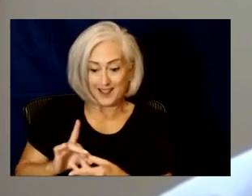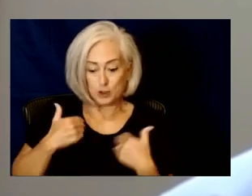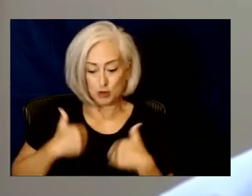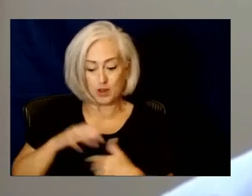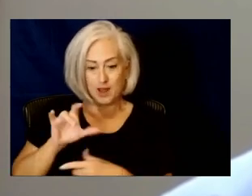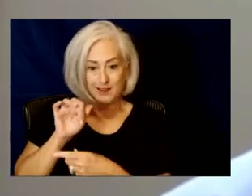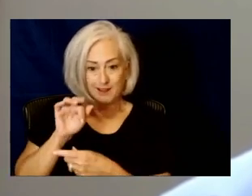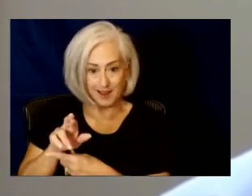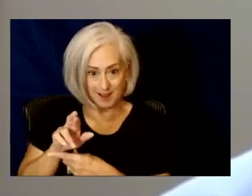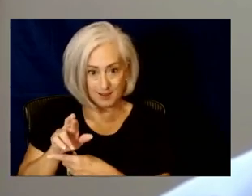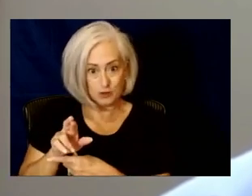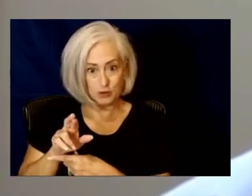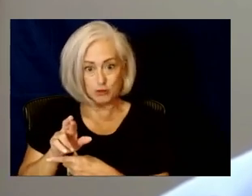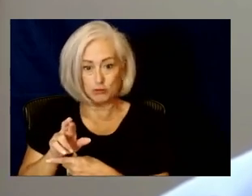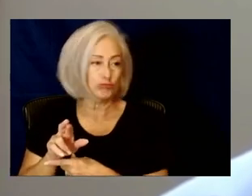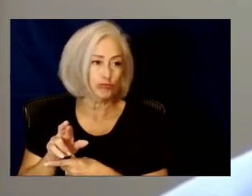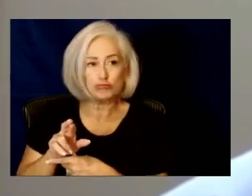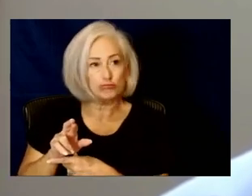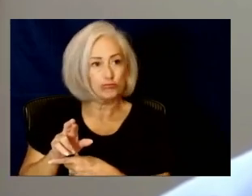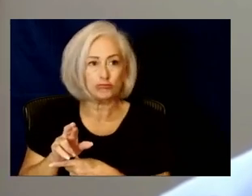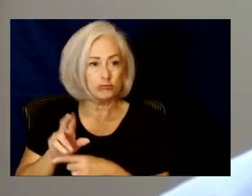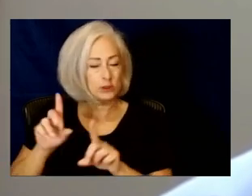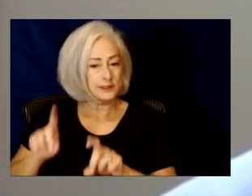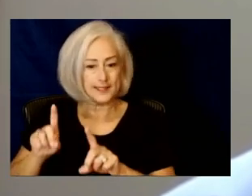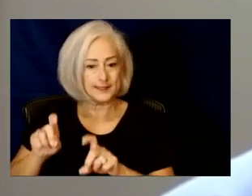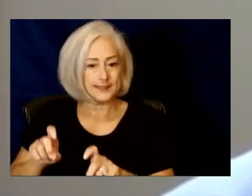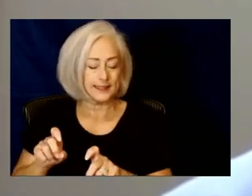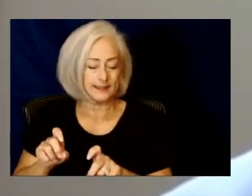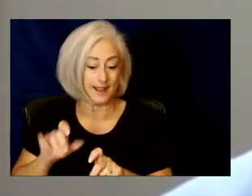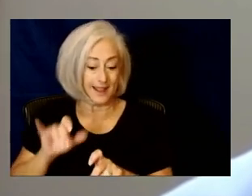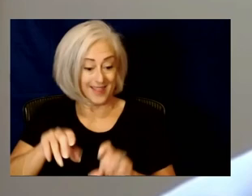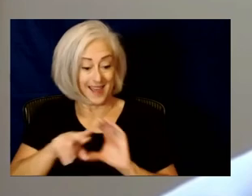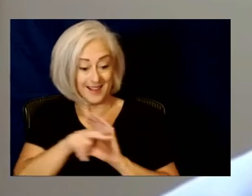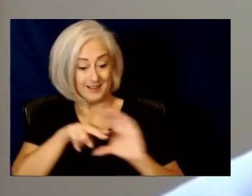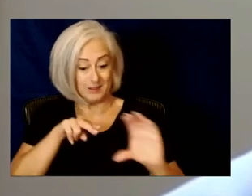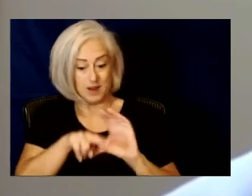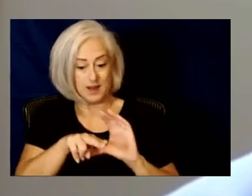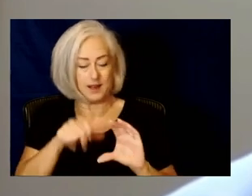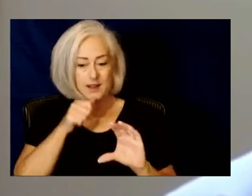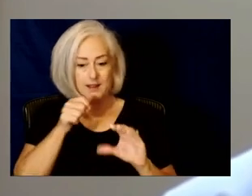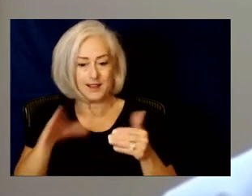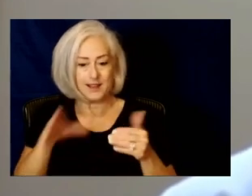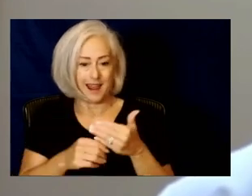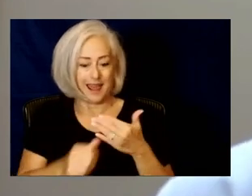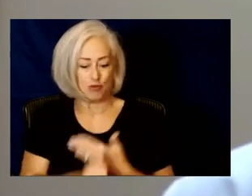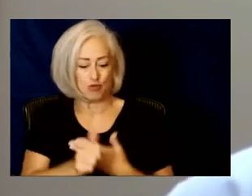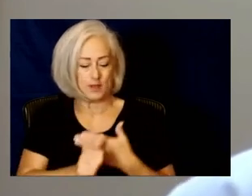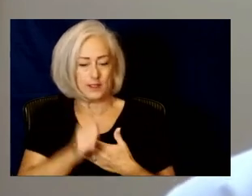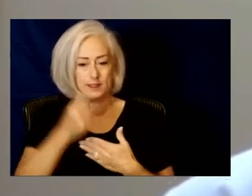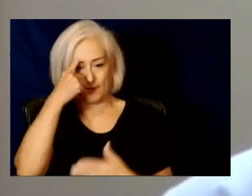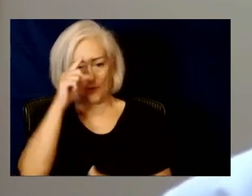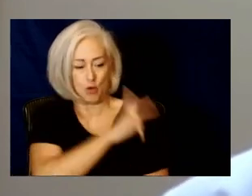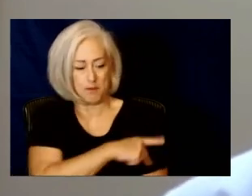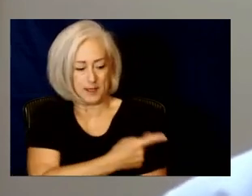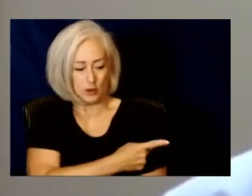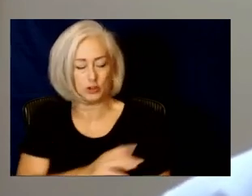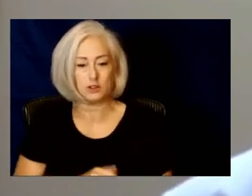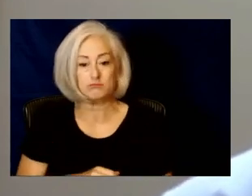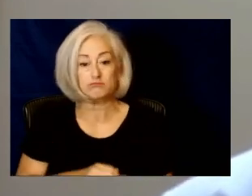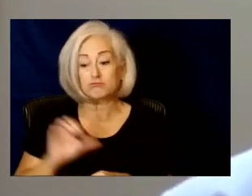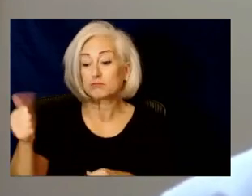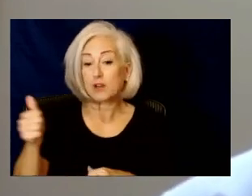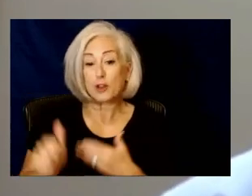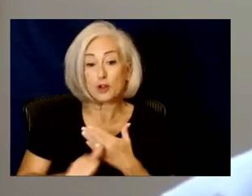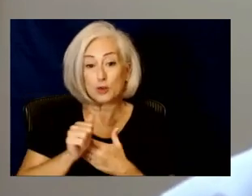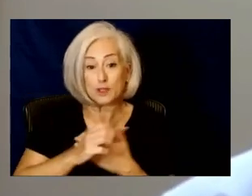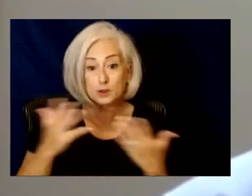really it does not add, the scan itself is not adding extra risk to the patient. I would say probably some of the risks are finding